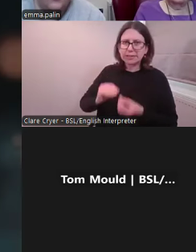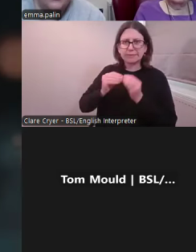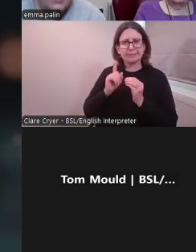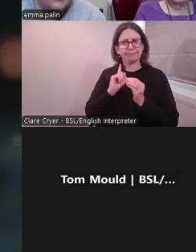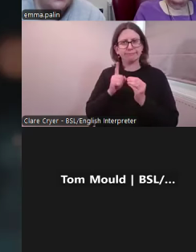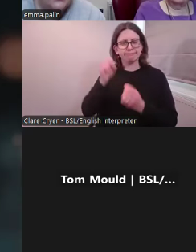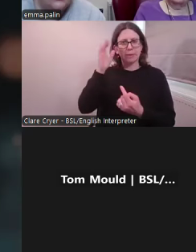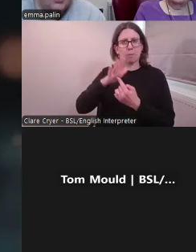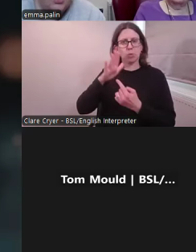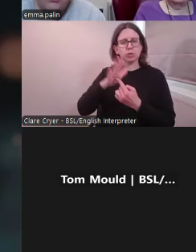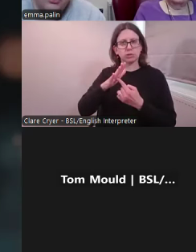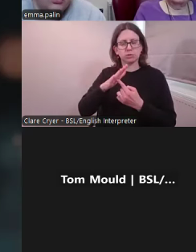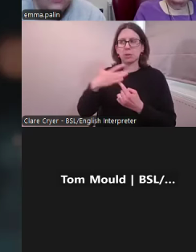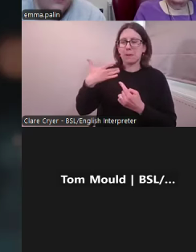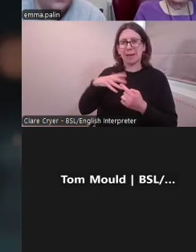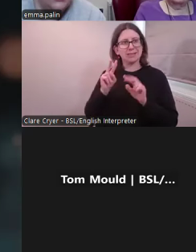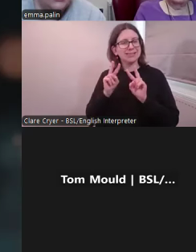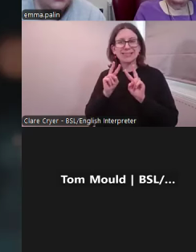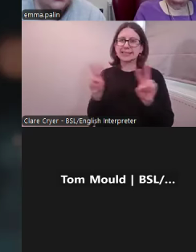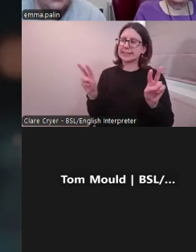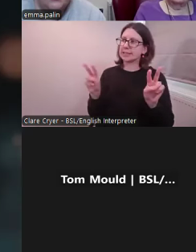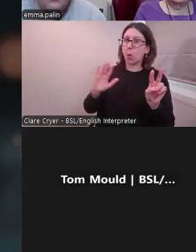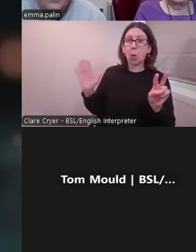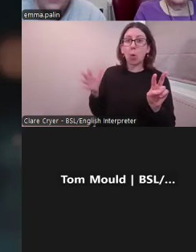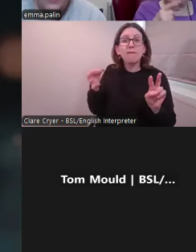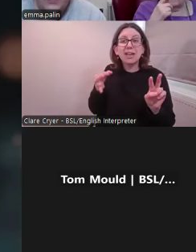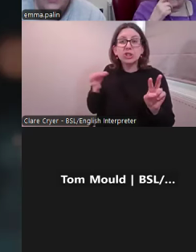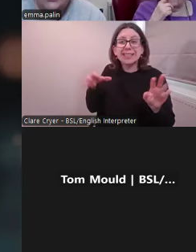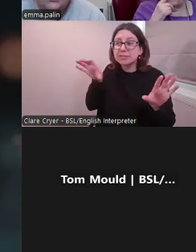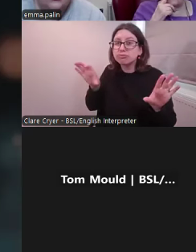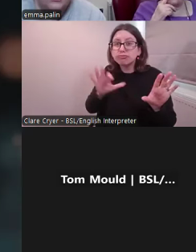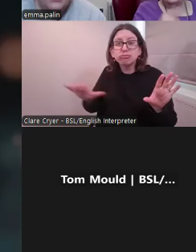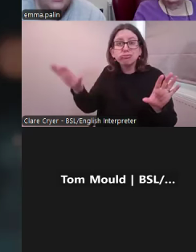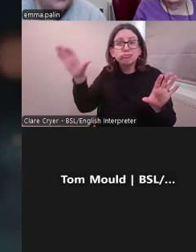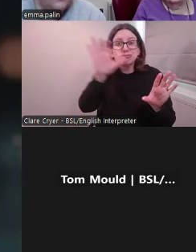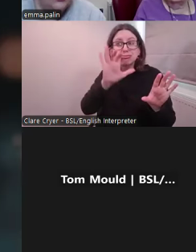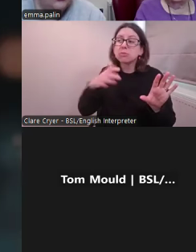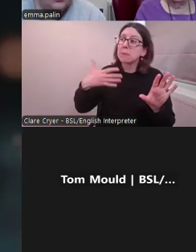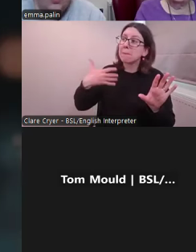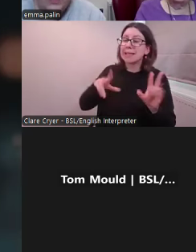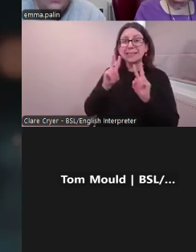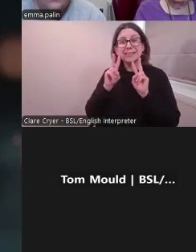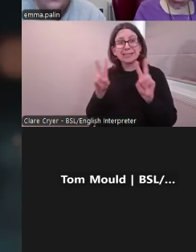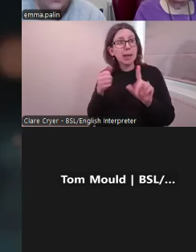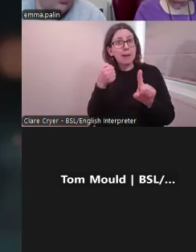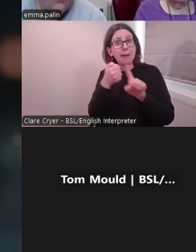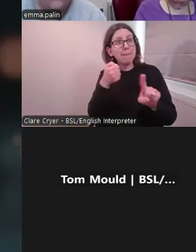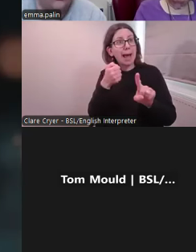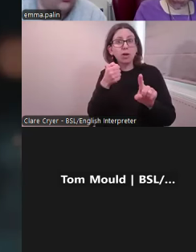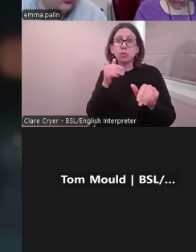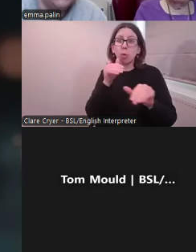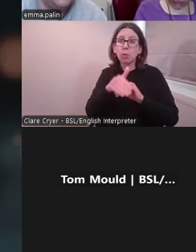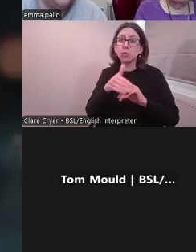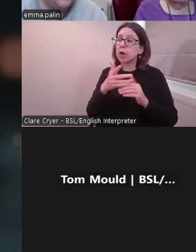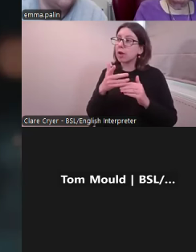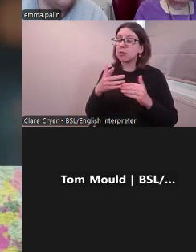seen firsthand across all of our villages the impact that has on individuals' well-being and their